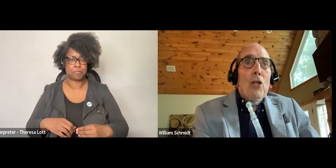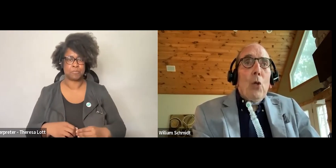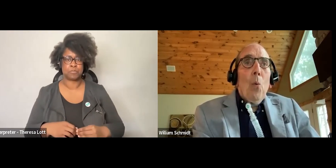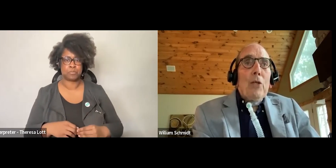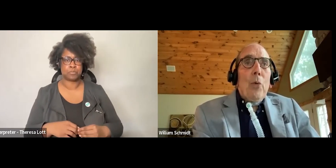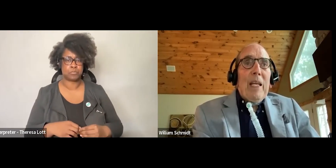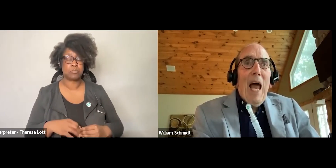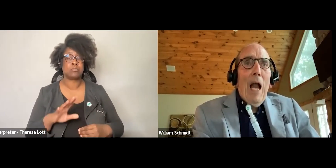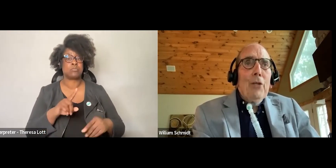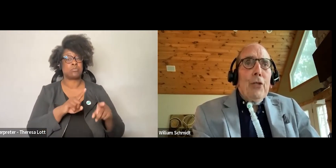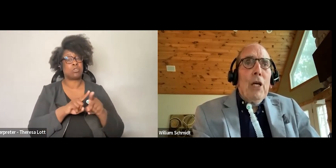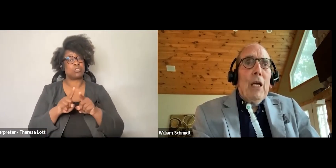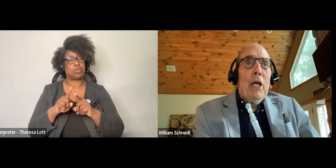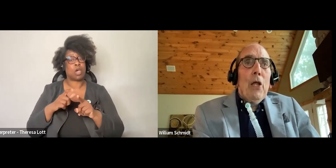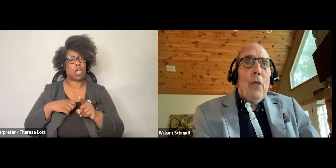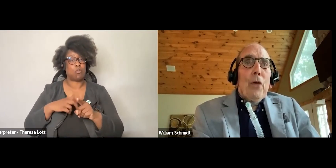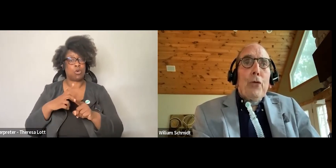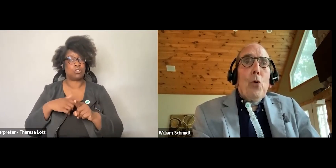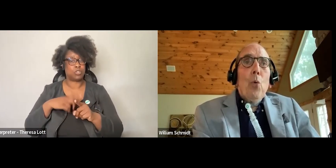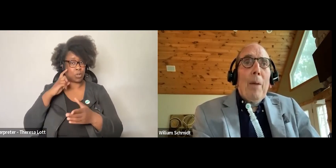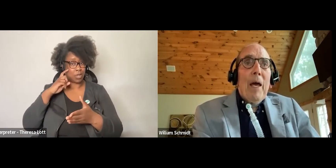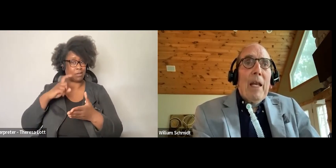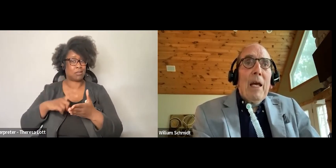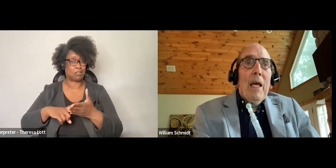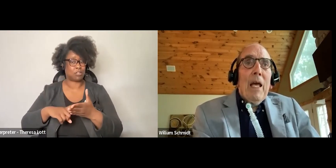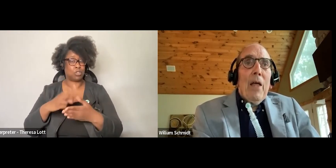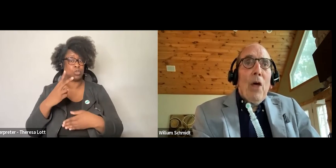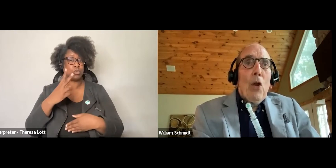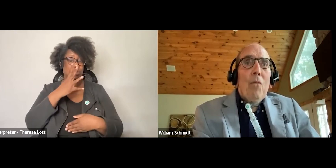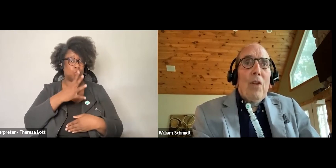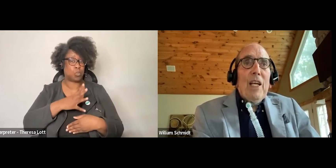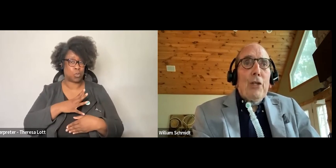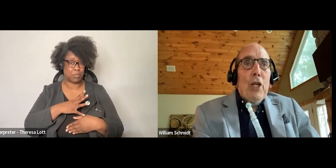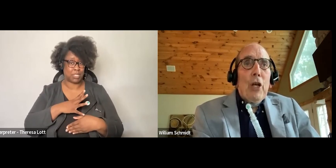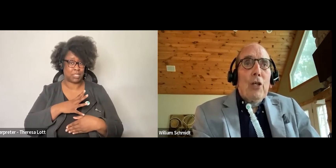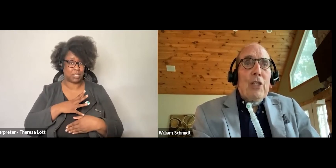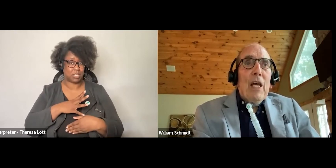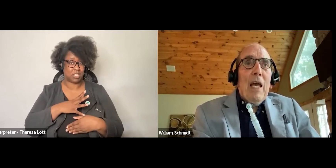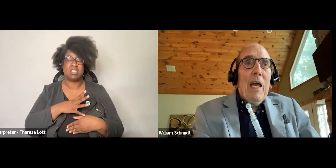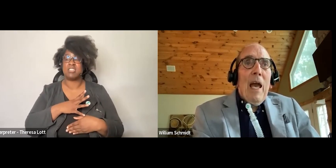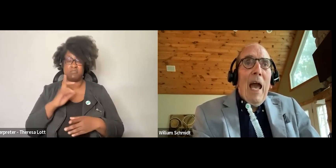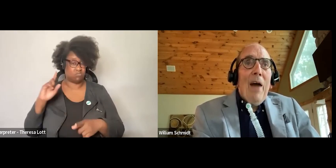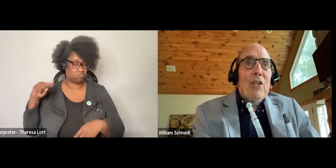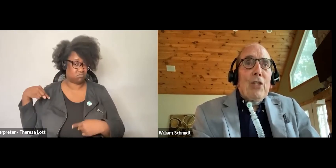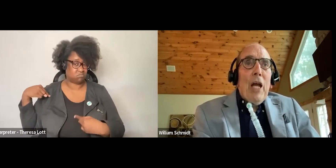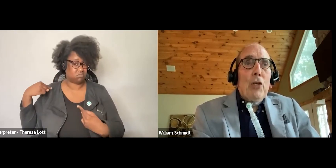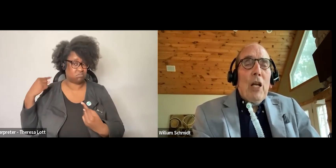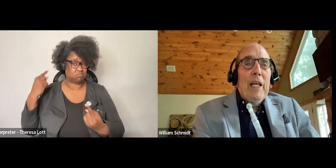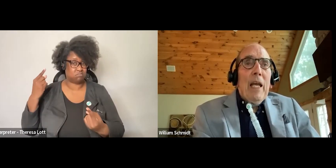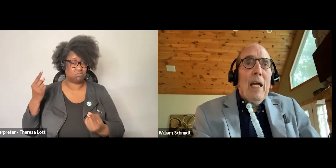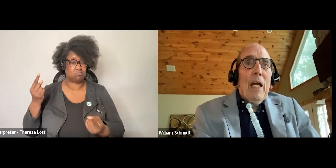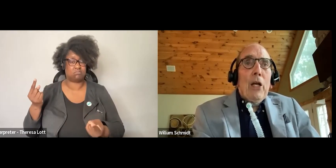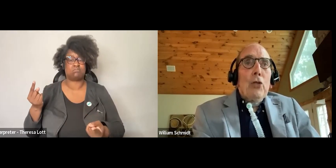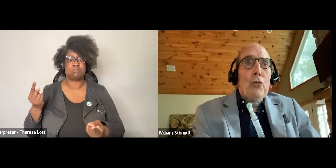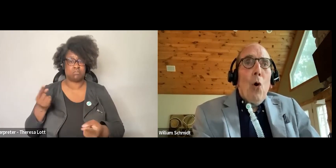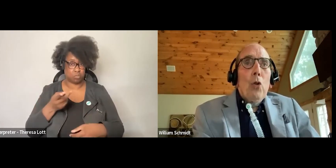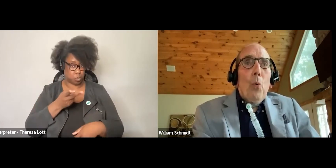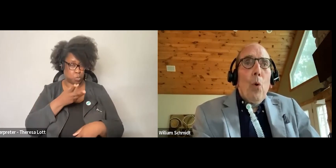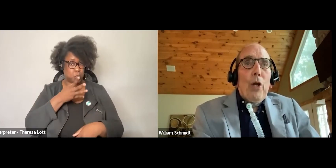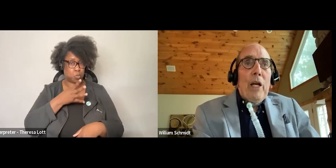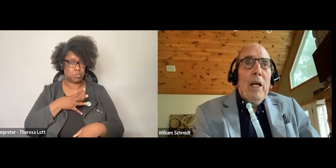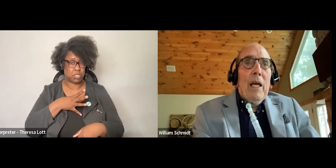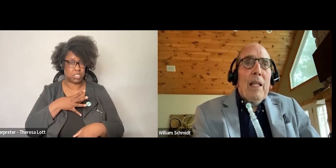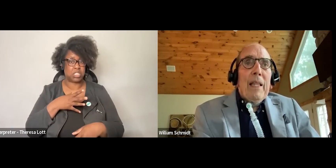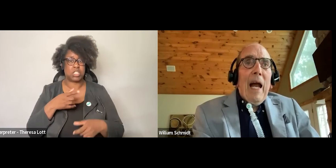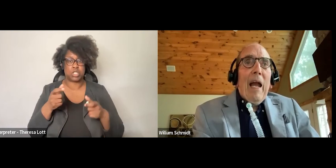I also want to acknowledge the two women that over these years have essentially controlled